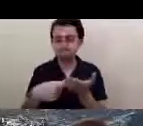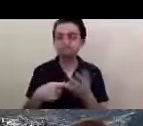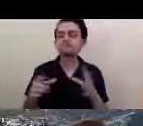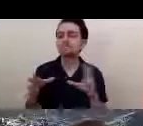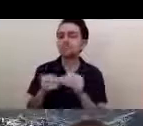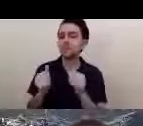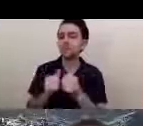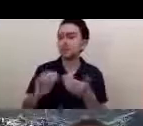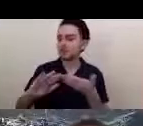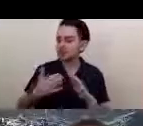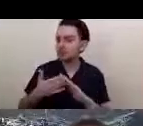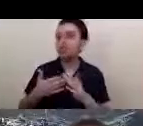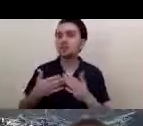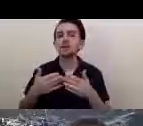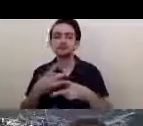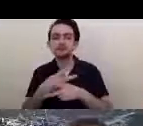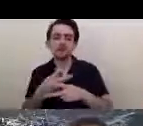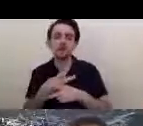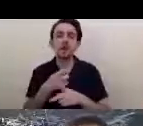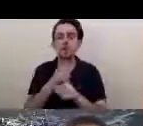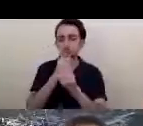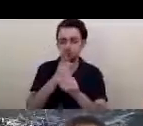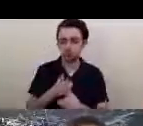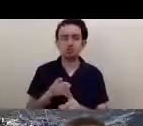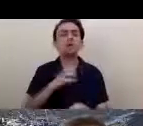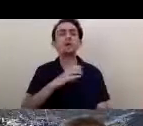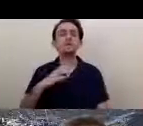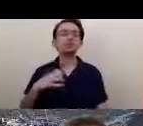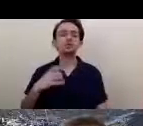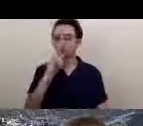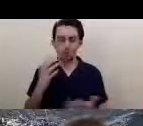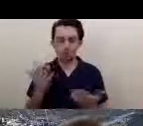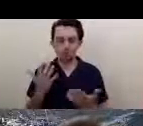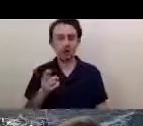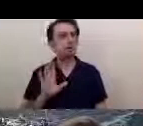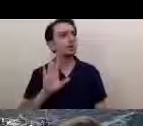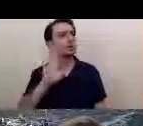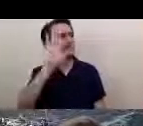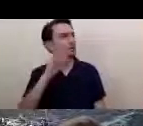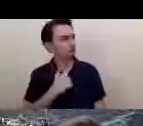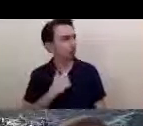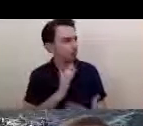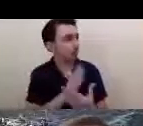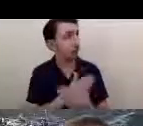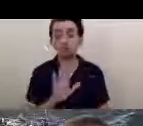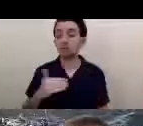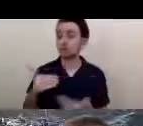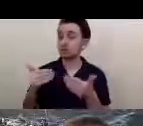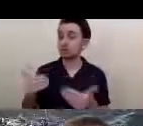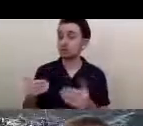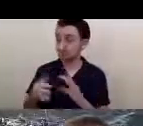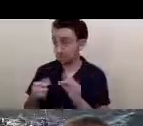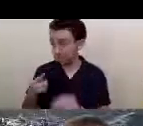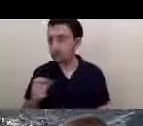the what form the commission will take. And then I think Justin, yes. Sorry to interrupt, but I think you might have